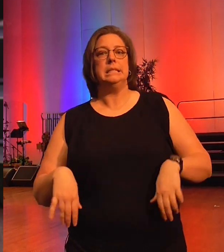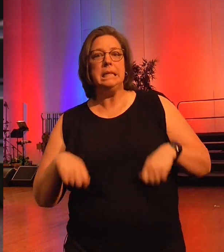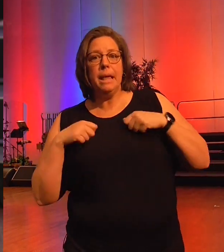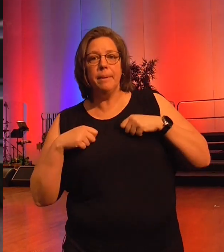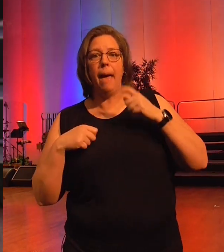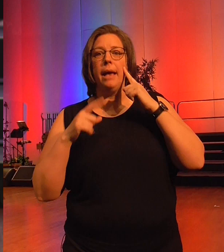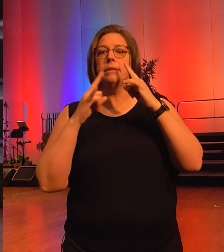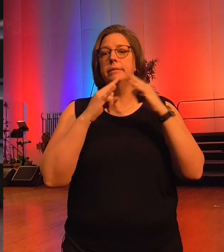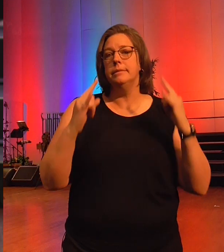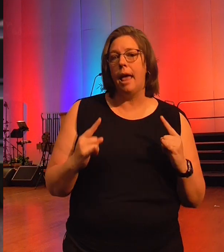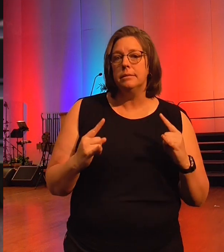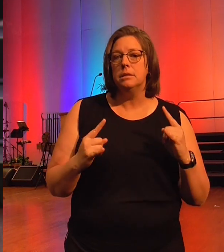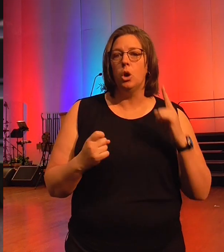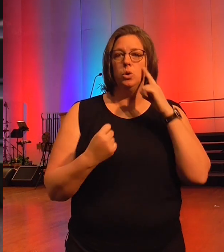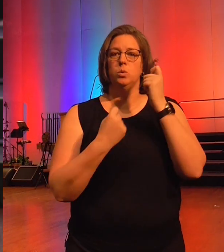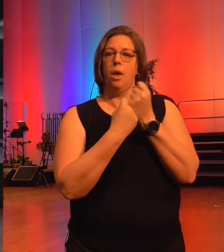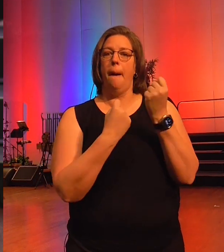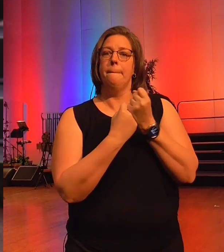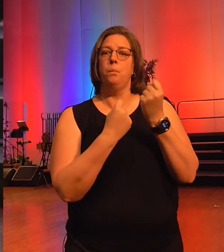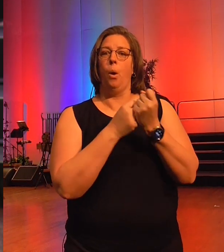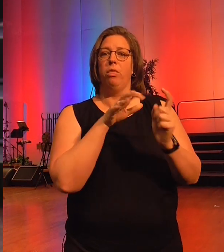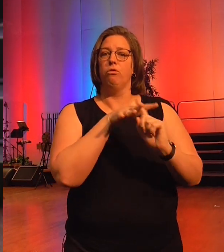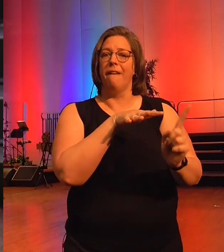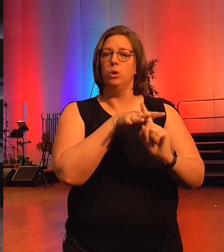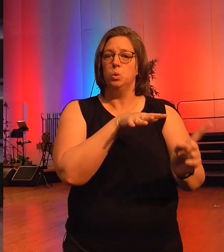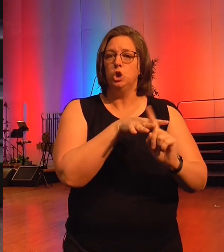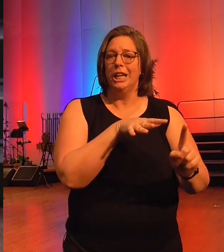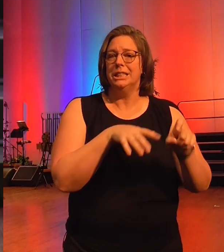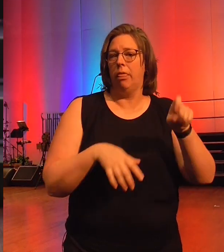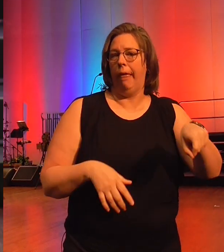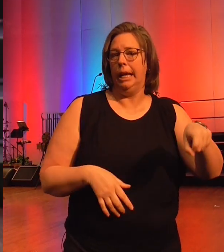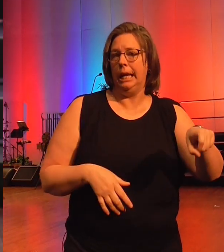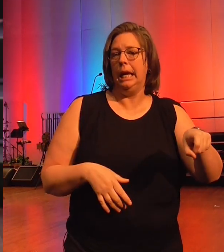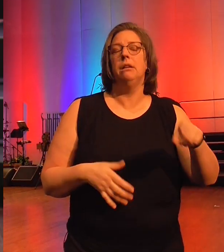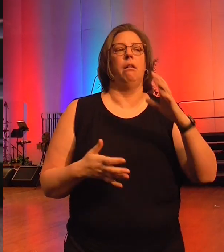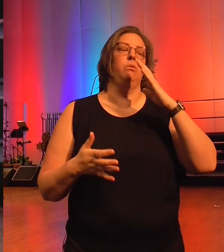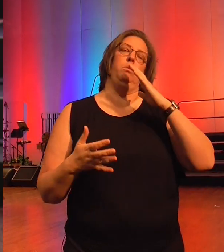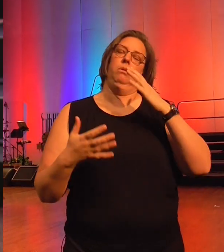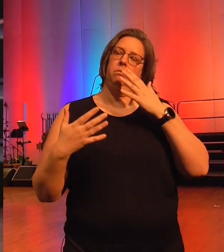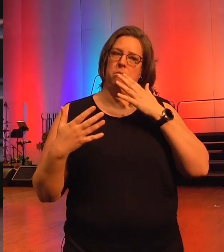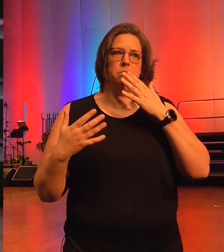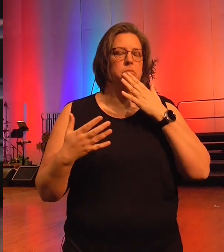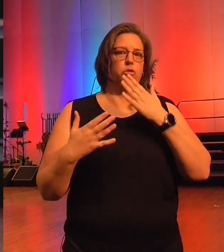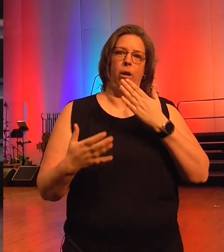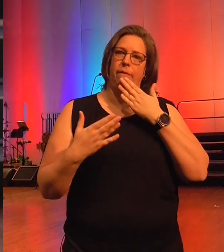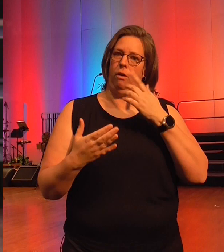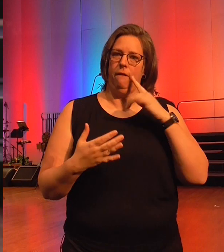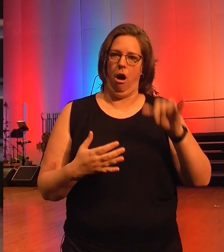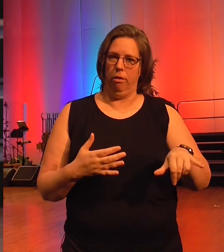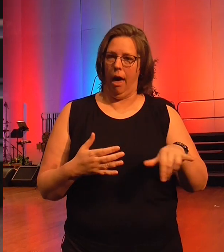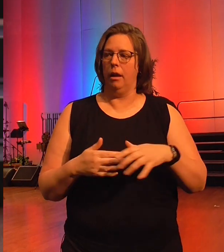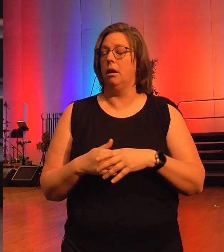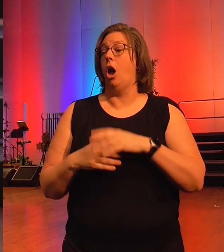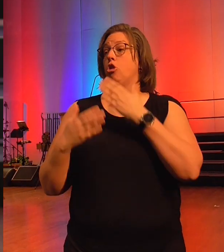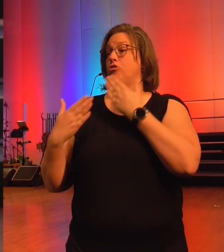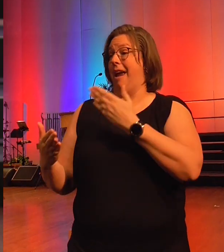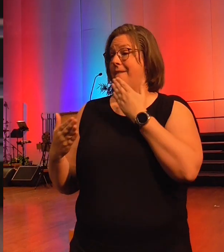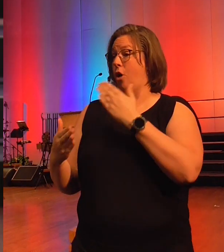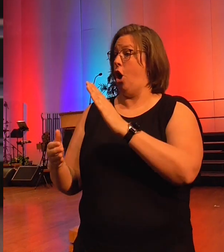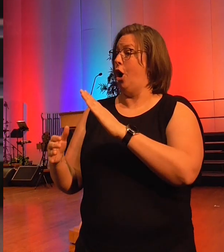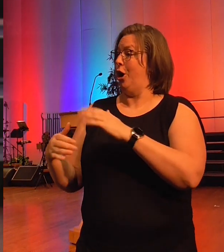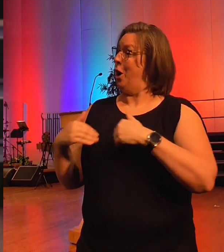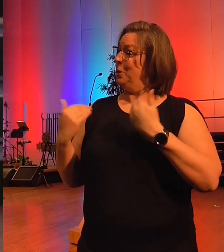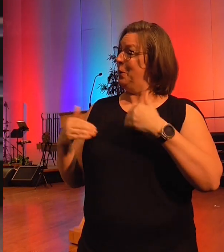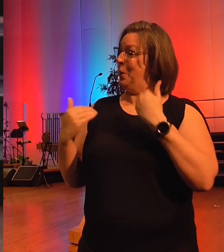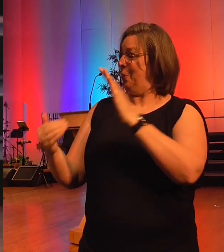out there to support the refugees who need them in our local community. So that's still available. So grateful for that. So grateful that our youth choir is here. Don't they look